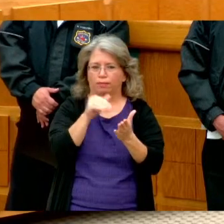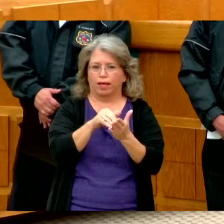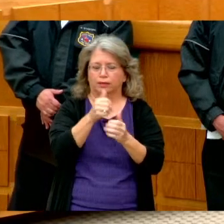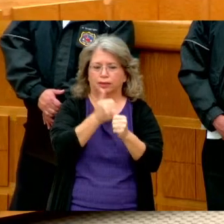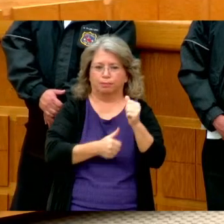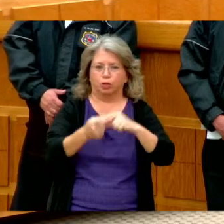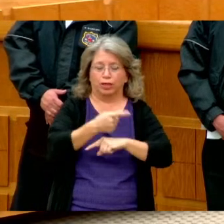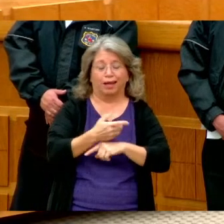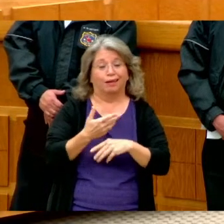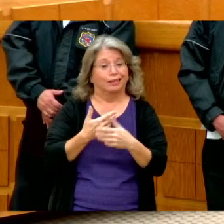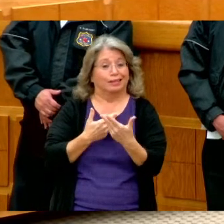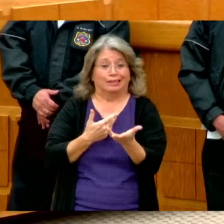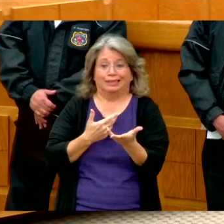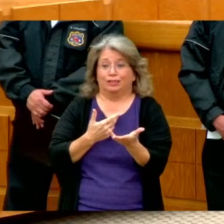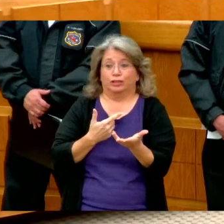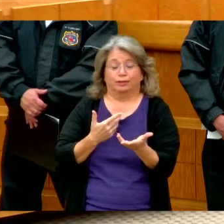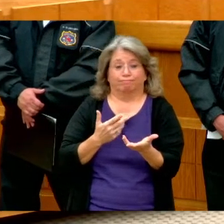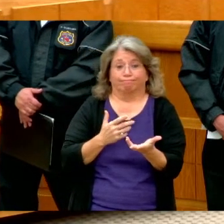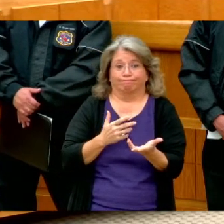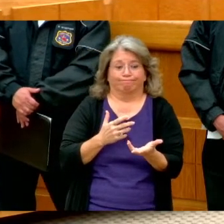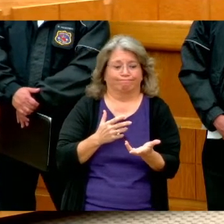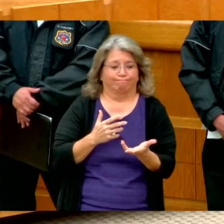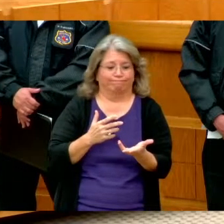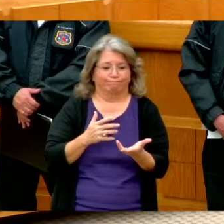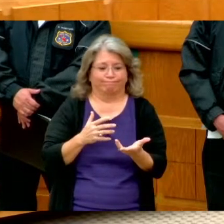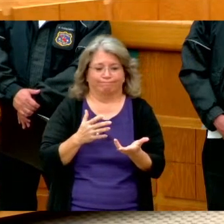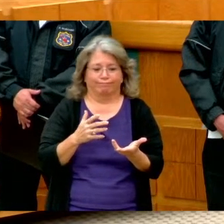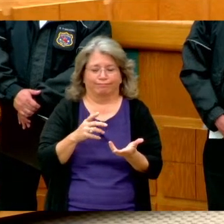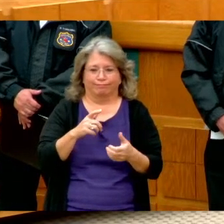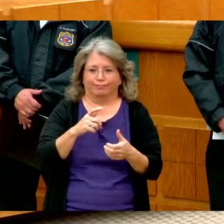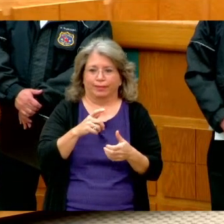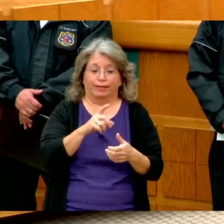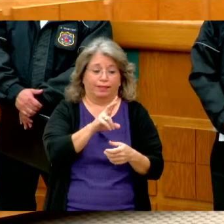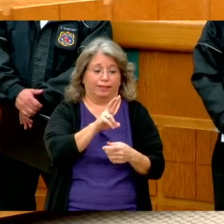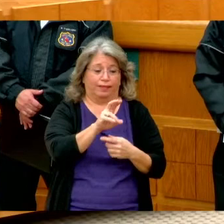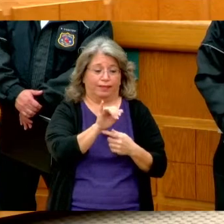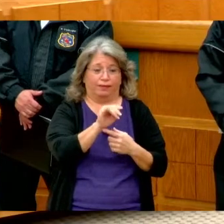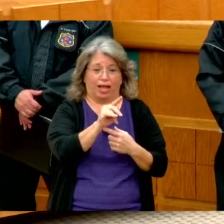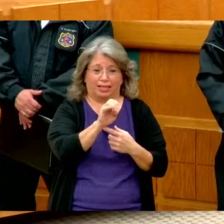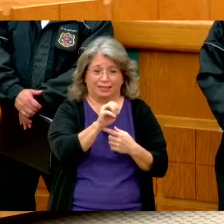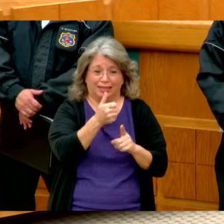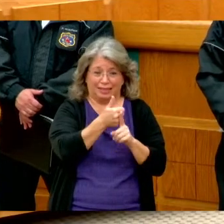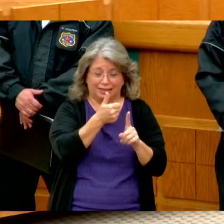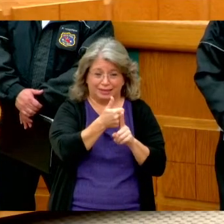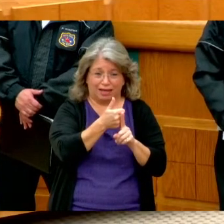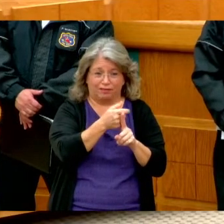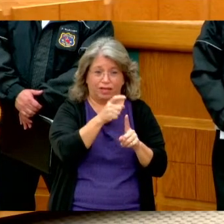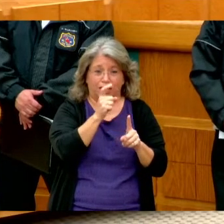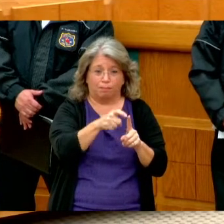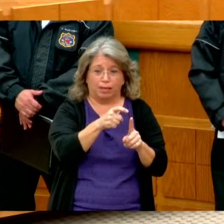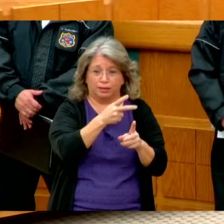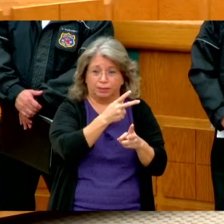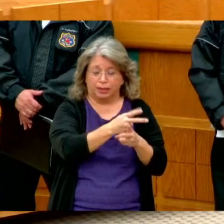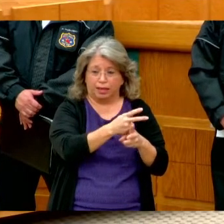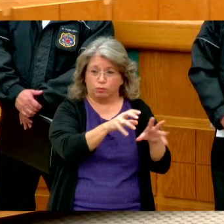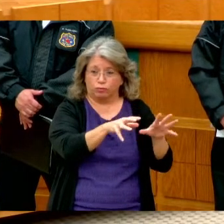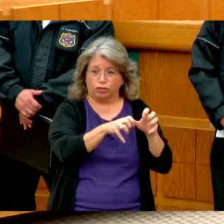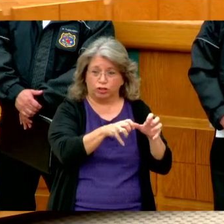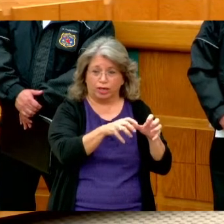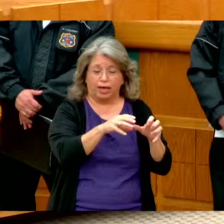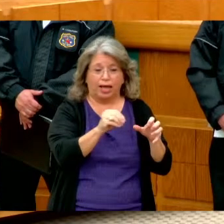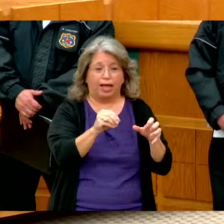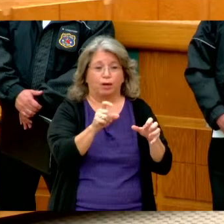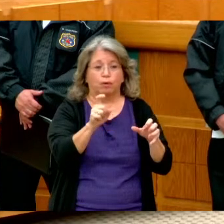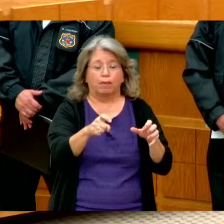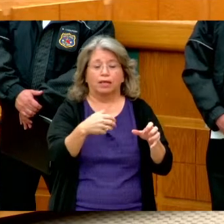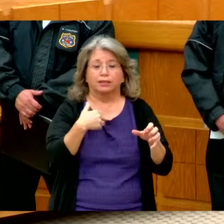it's just basically a logistics. It's the vaccine itself is a very fragile vaccine, so we have to have data loggers that actually tell